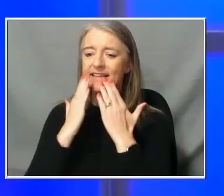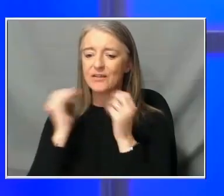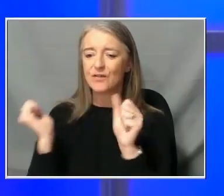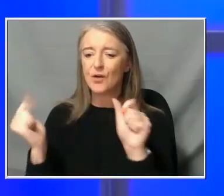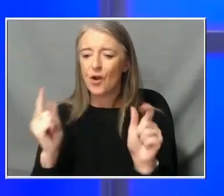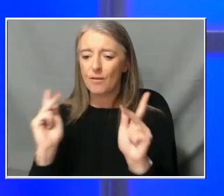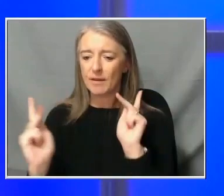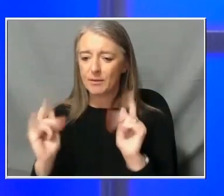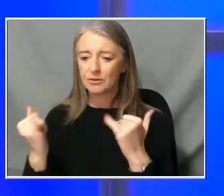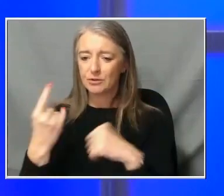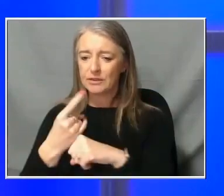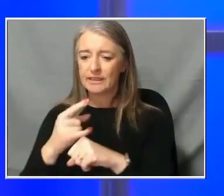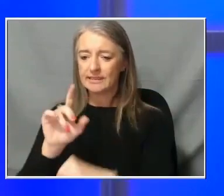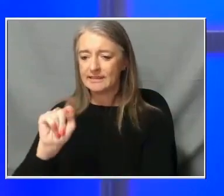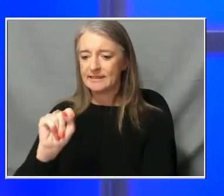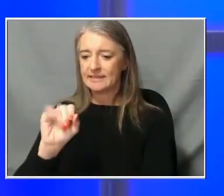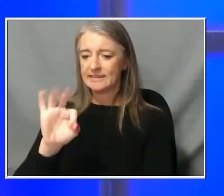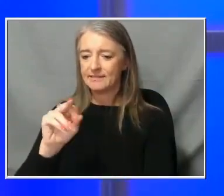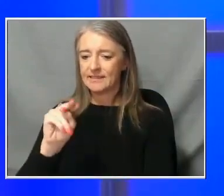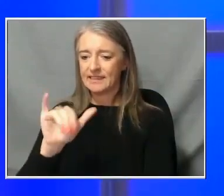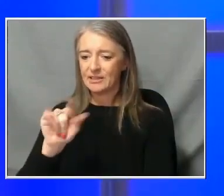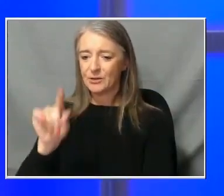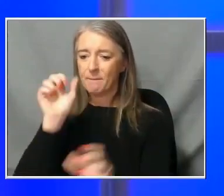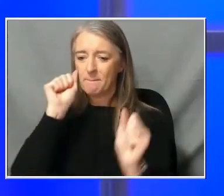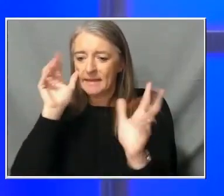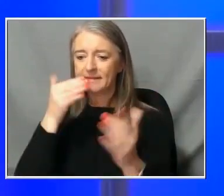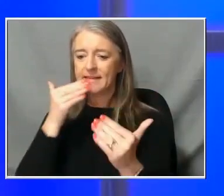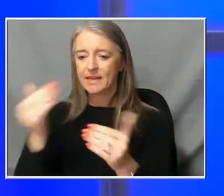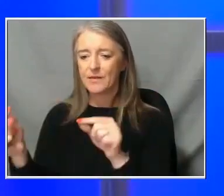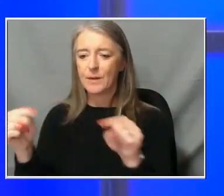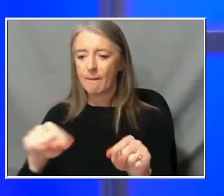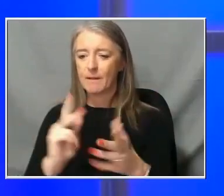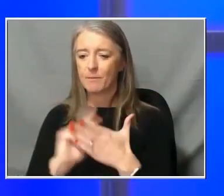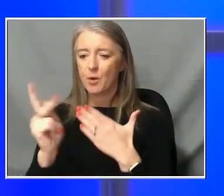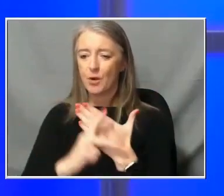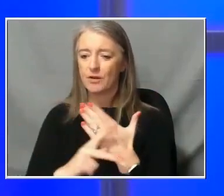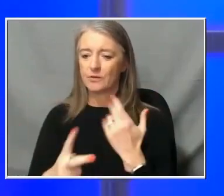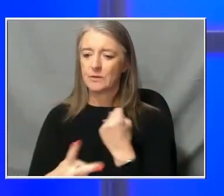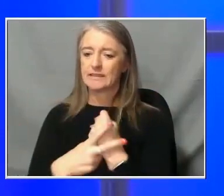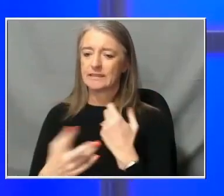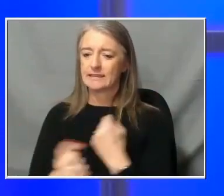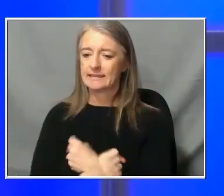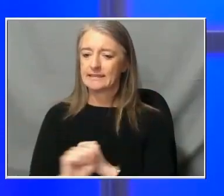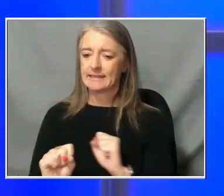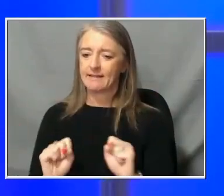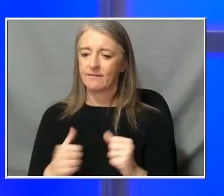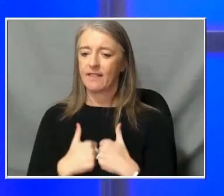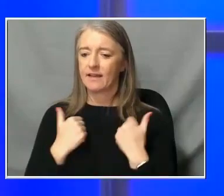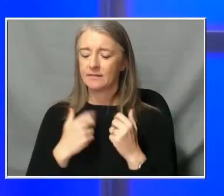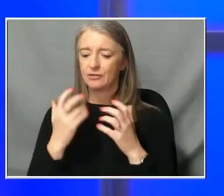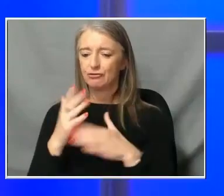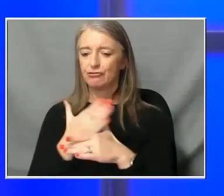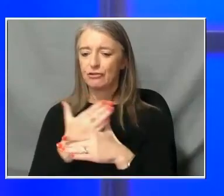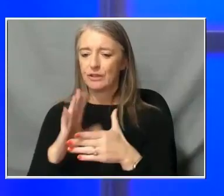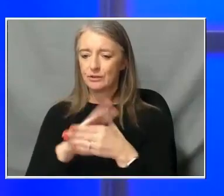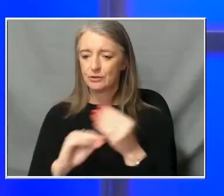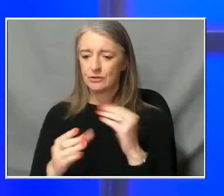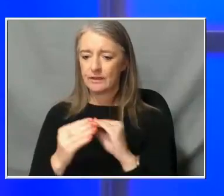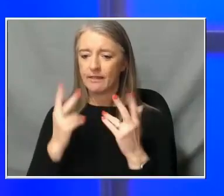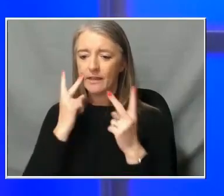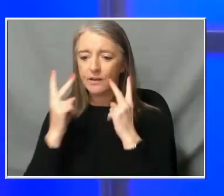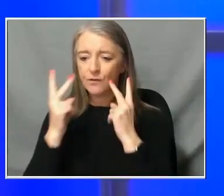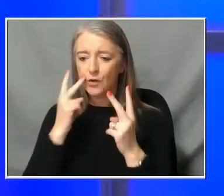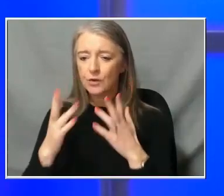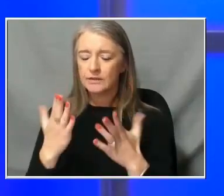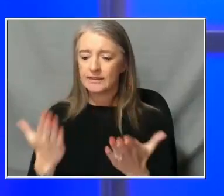today. Tiffany, you are amazing. Thank you for coming on the program. This will save lives, sharing your journey. And thank you so much to our viewers today for being